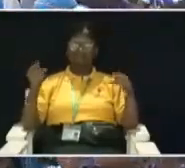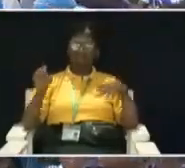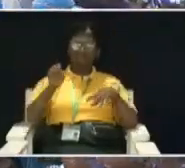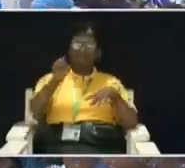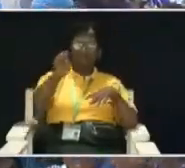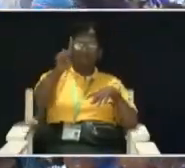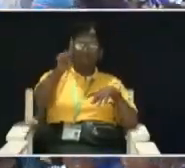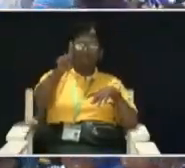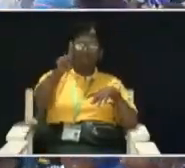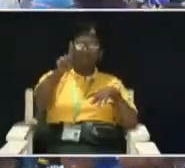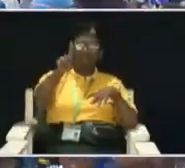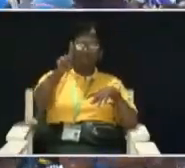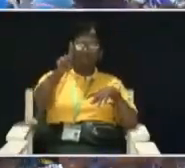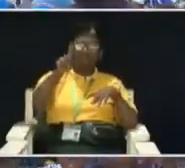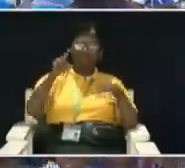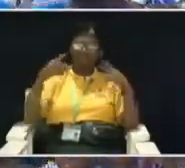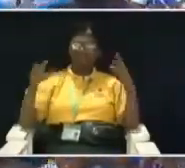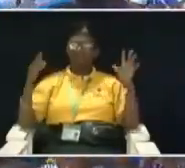Eleven.